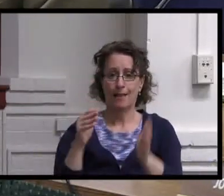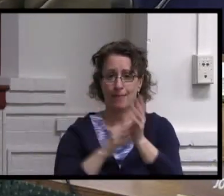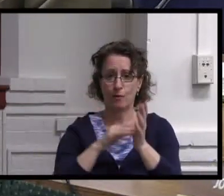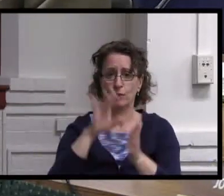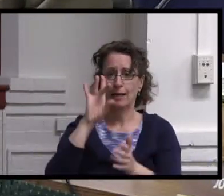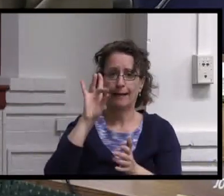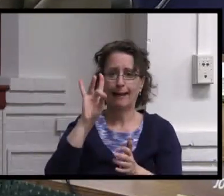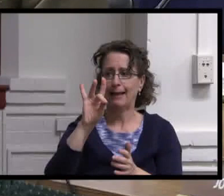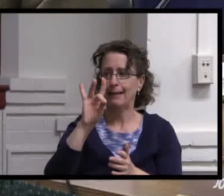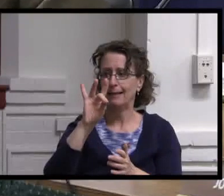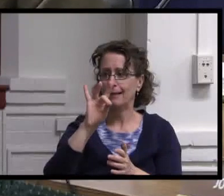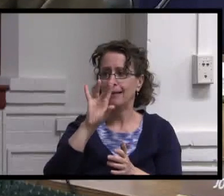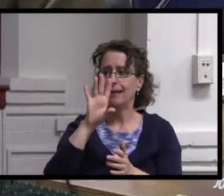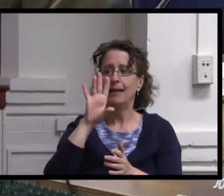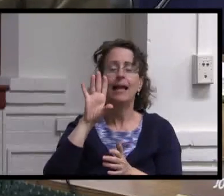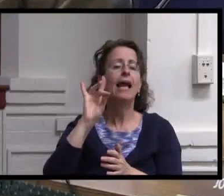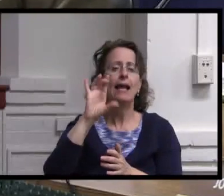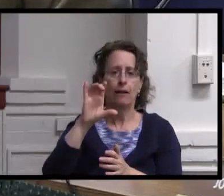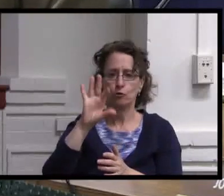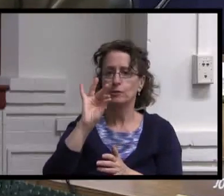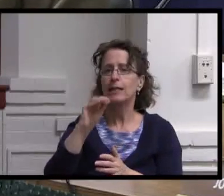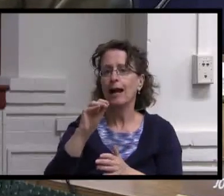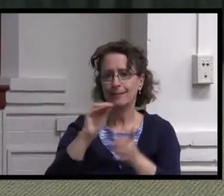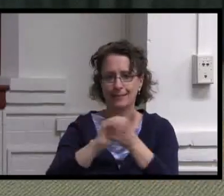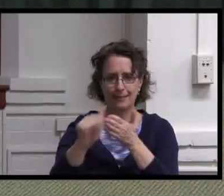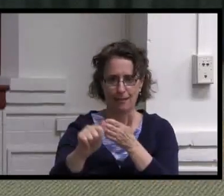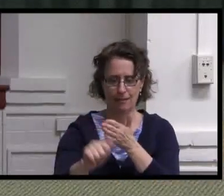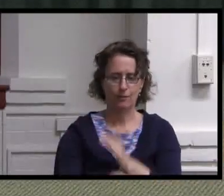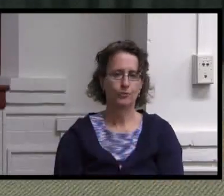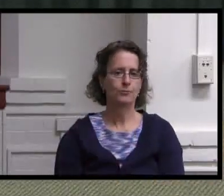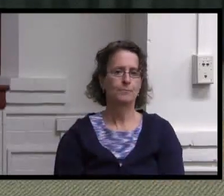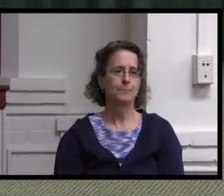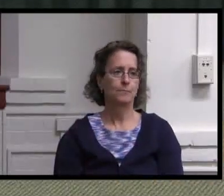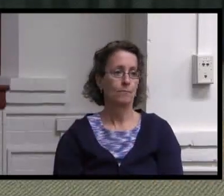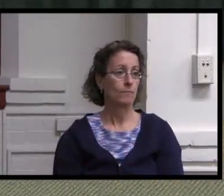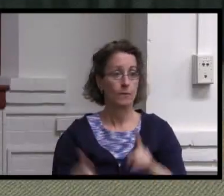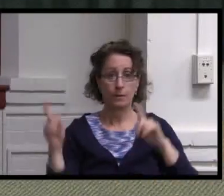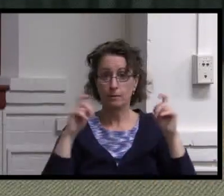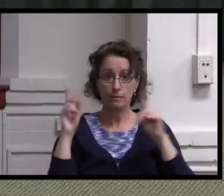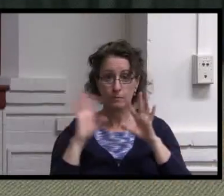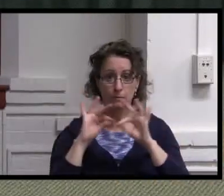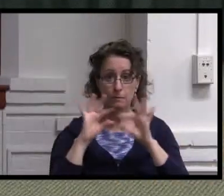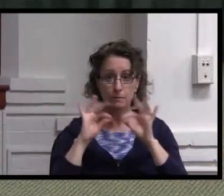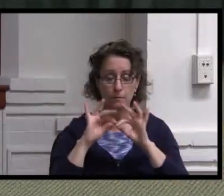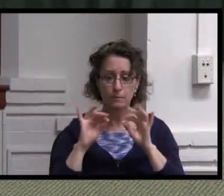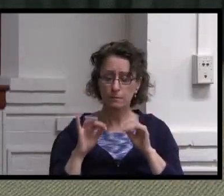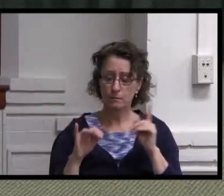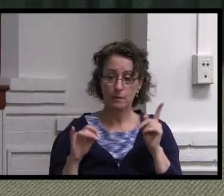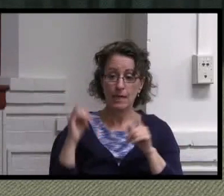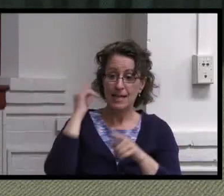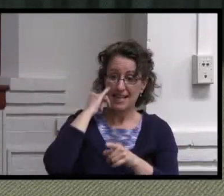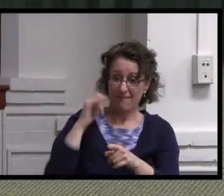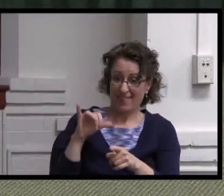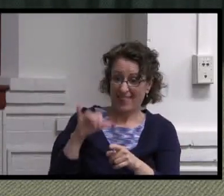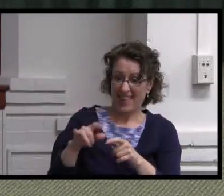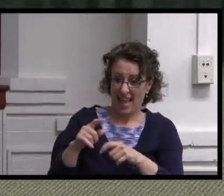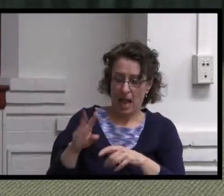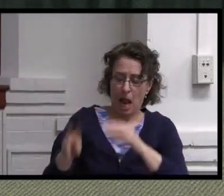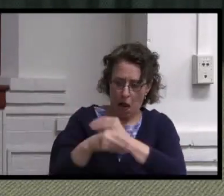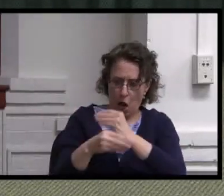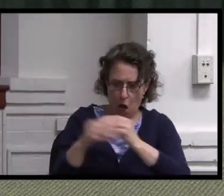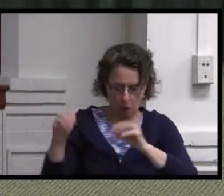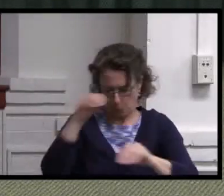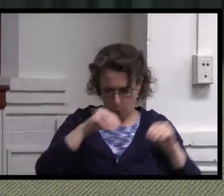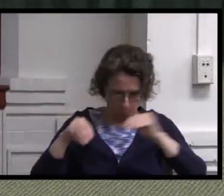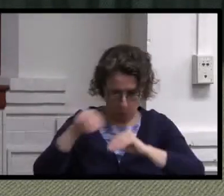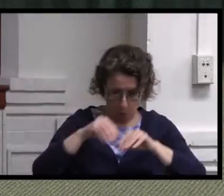$29,882.95. Does anyone on the board have any comments or questions? Does that give us any more life in theory? Is that